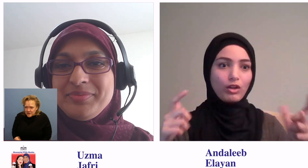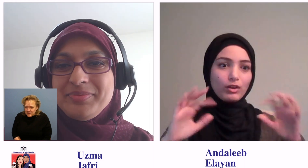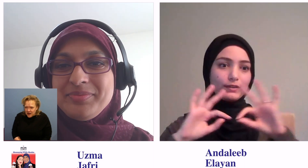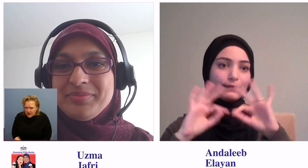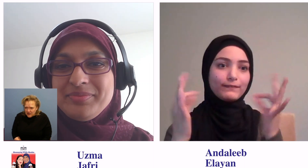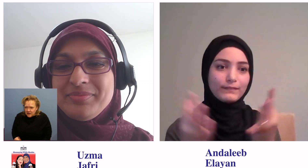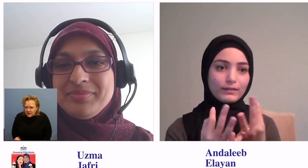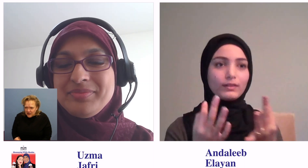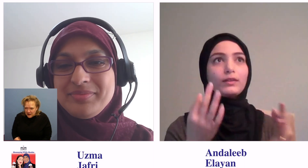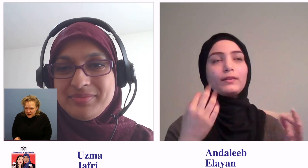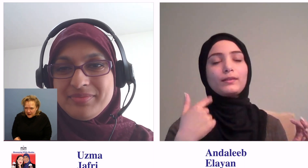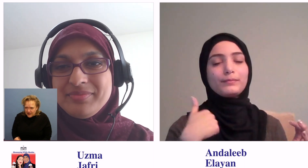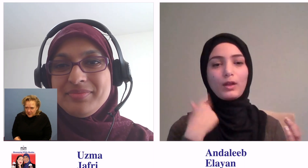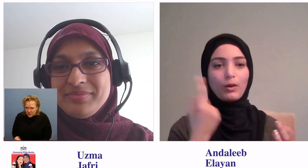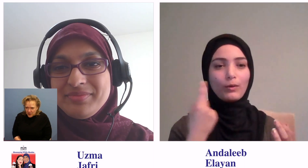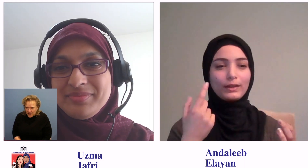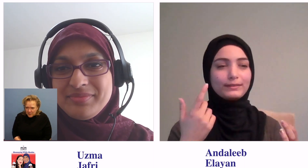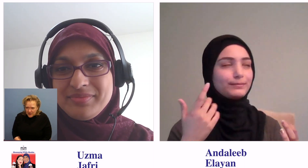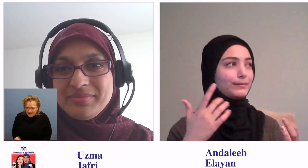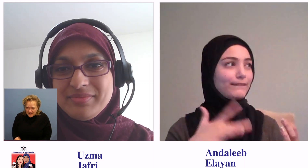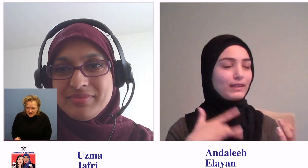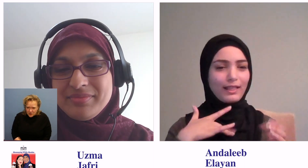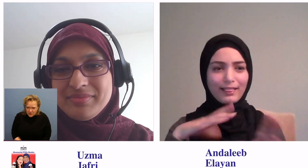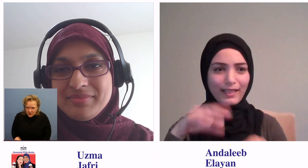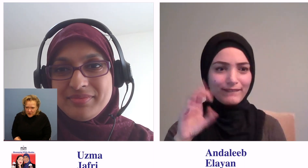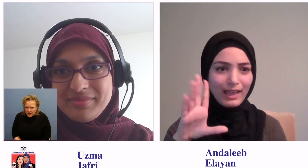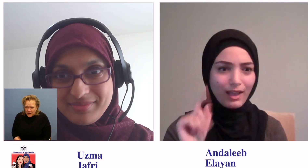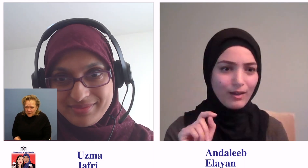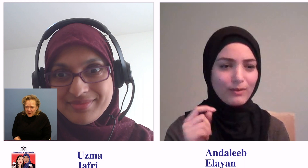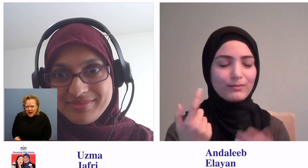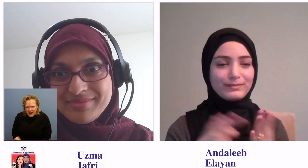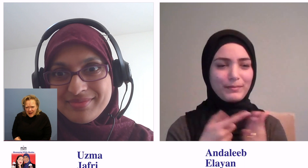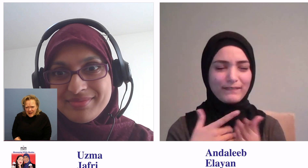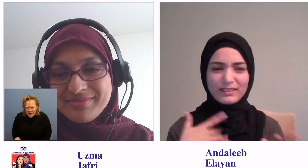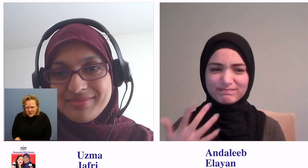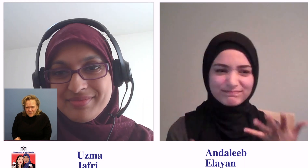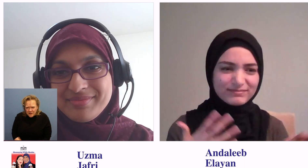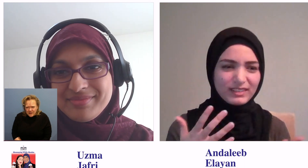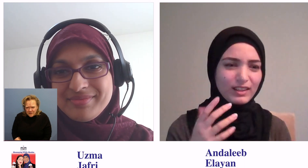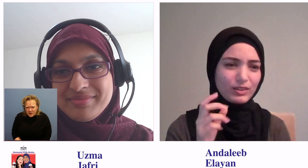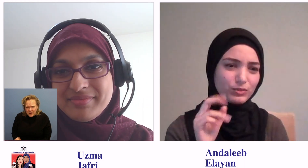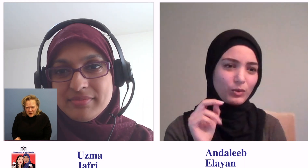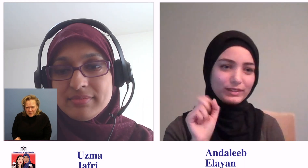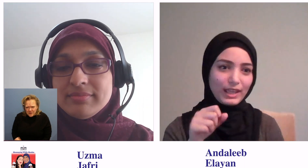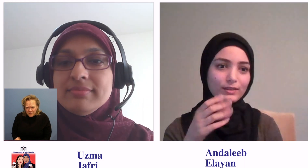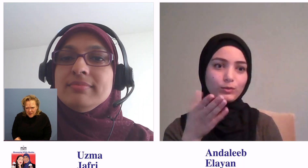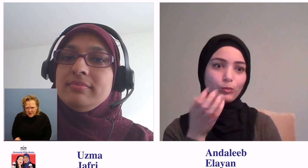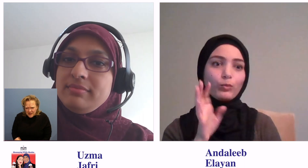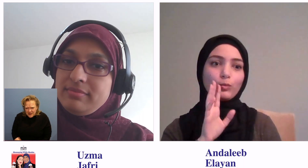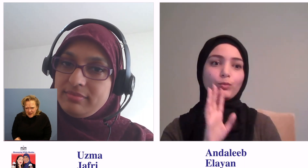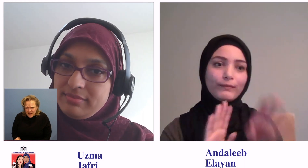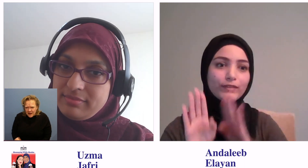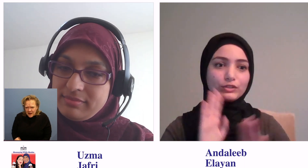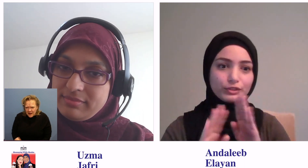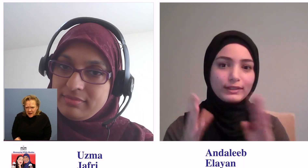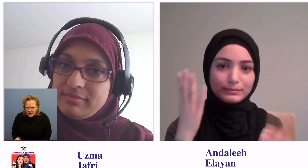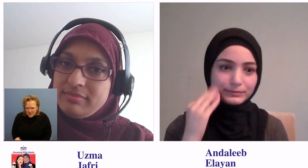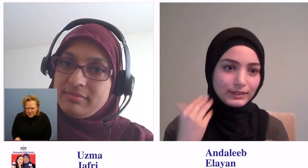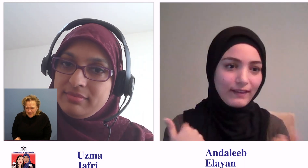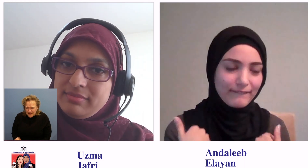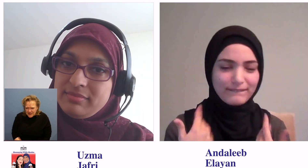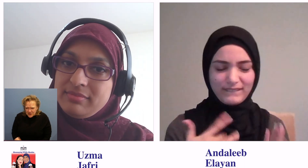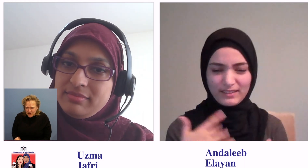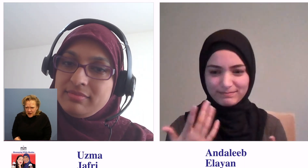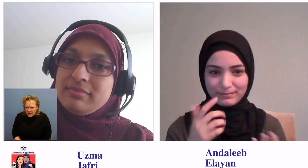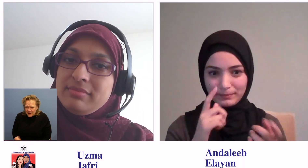when I was young and I'm growing up, I have this little story for you here. Um, I kind of felt left out. had a big family and